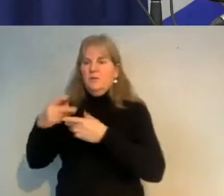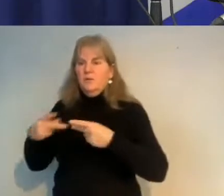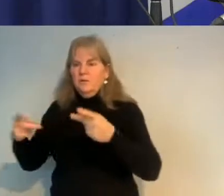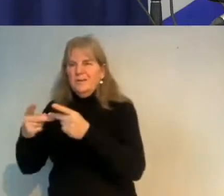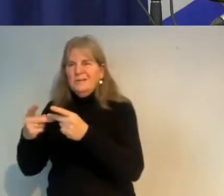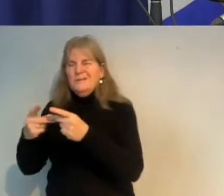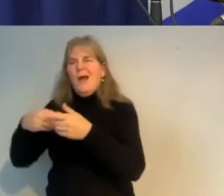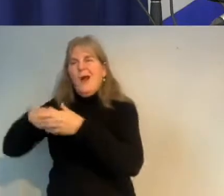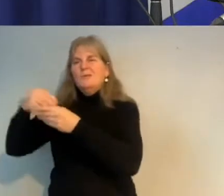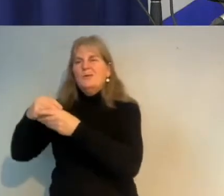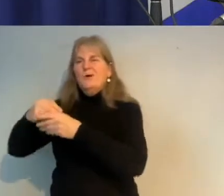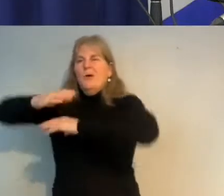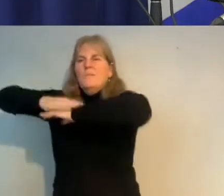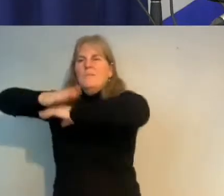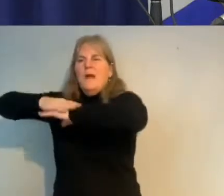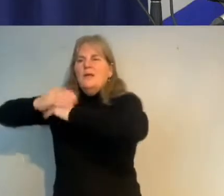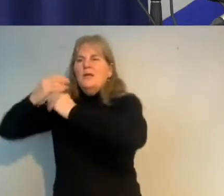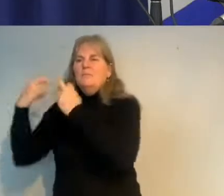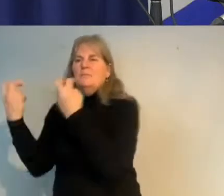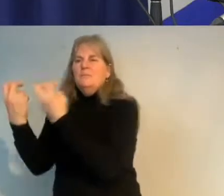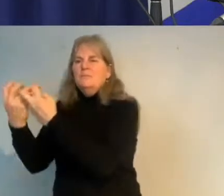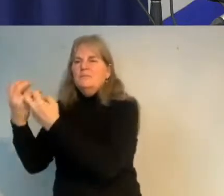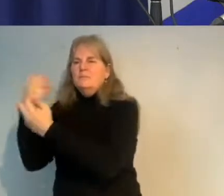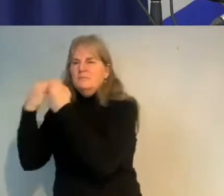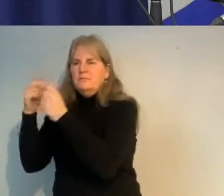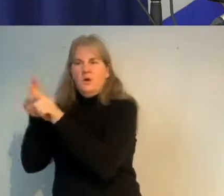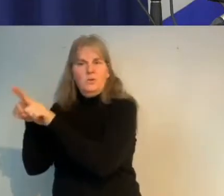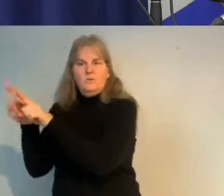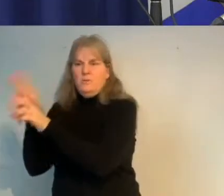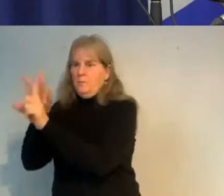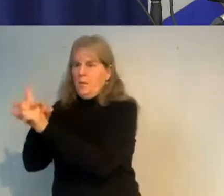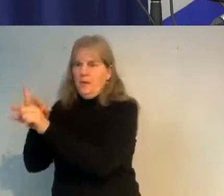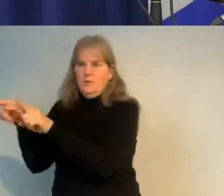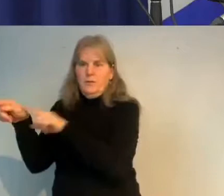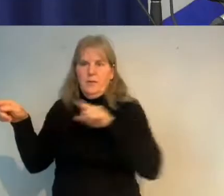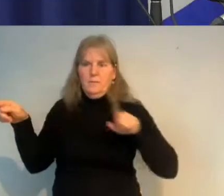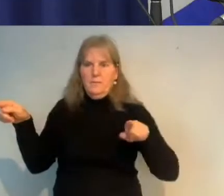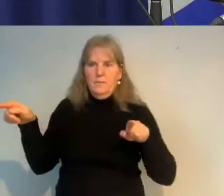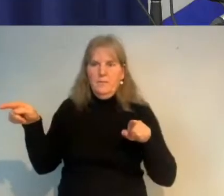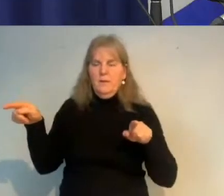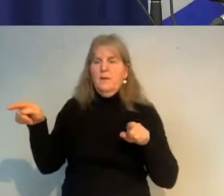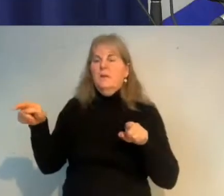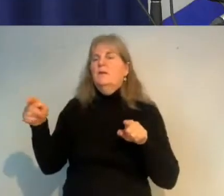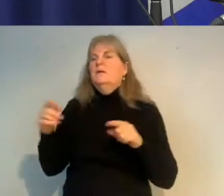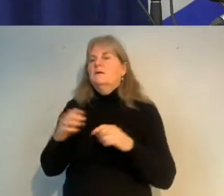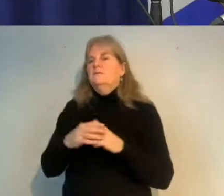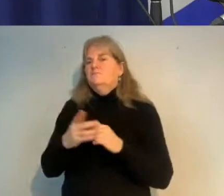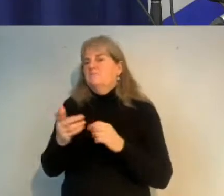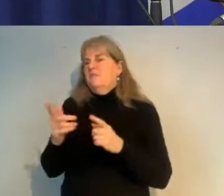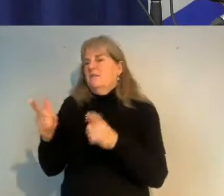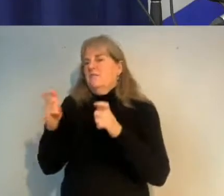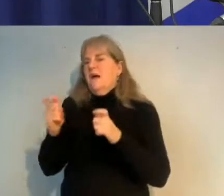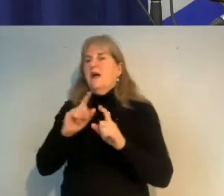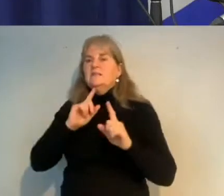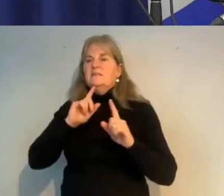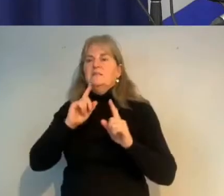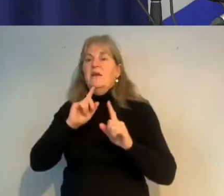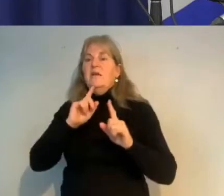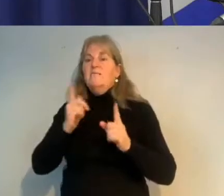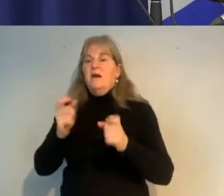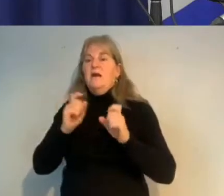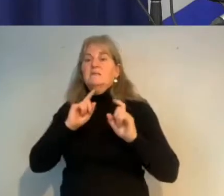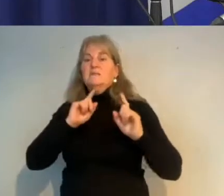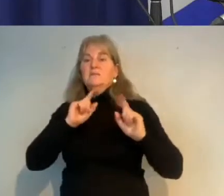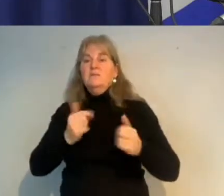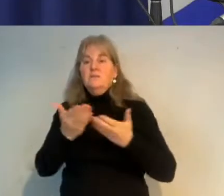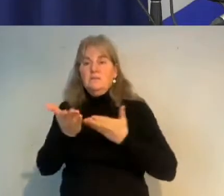food establishments at which individuals may sit and drink, including quick service restaurants and cafes. At all